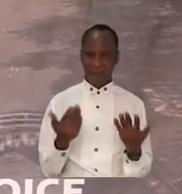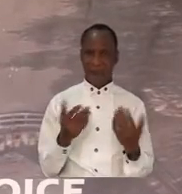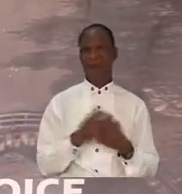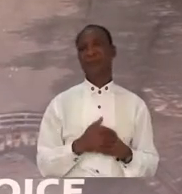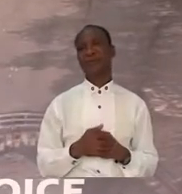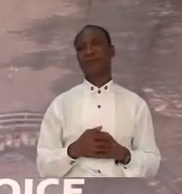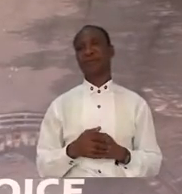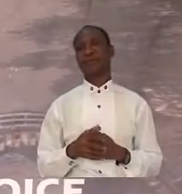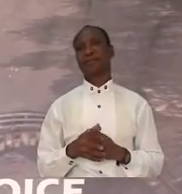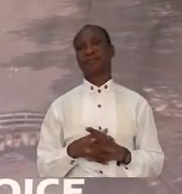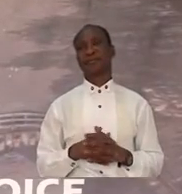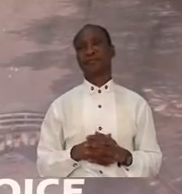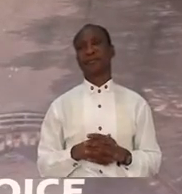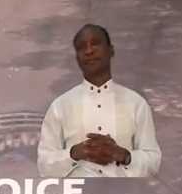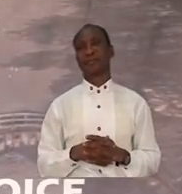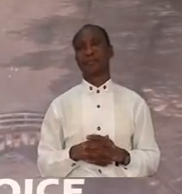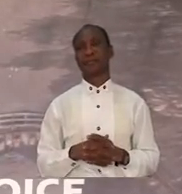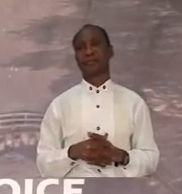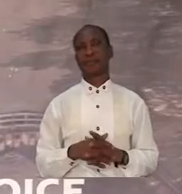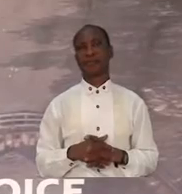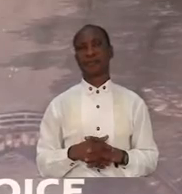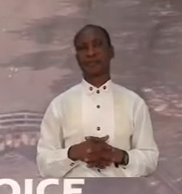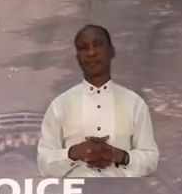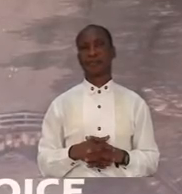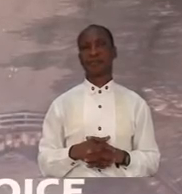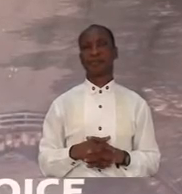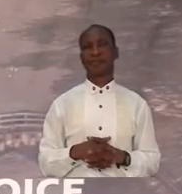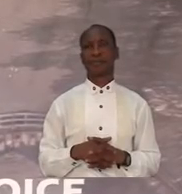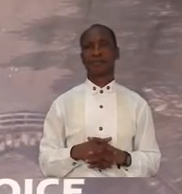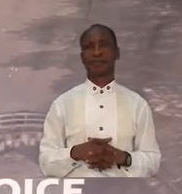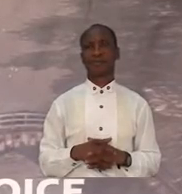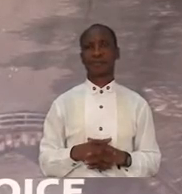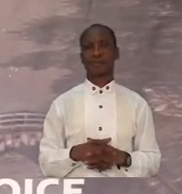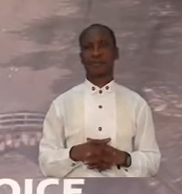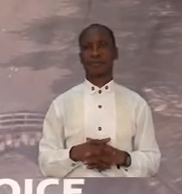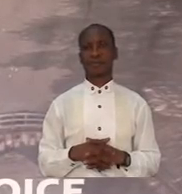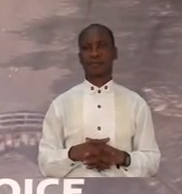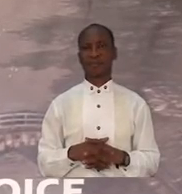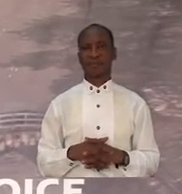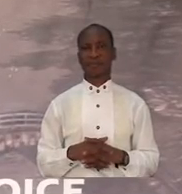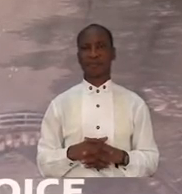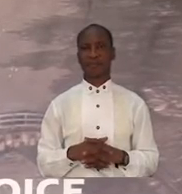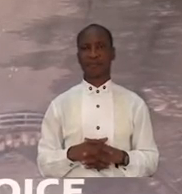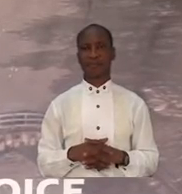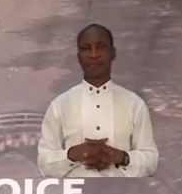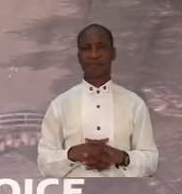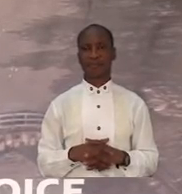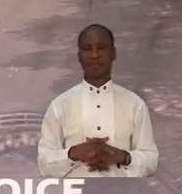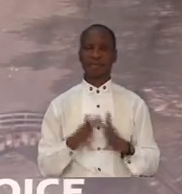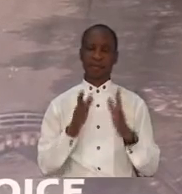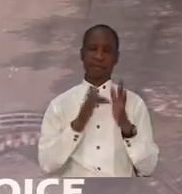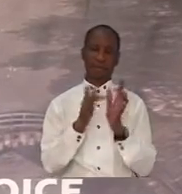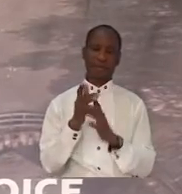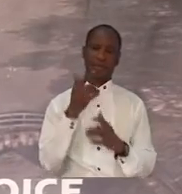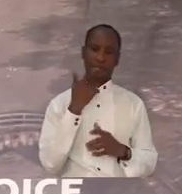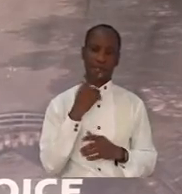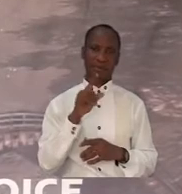them and they were walking on a dry ground. 1 Corinthians chapter 10 verse 1 to 4. This is what the Bible